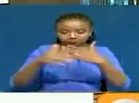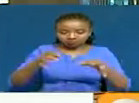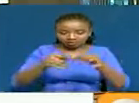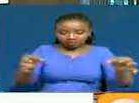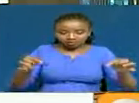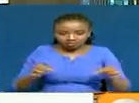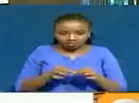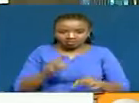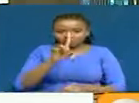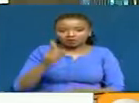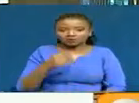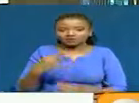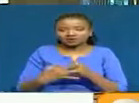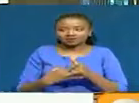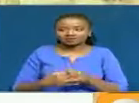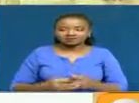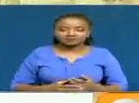learning. Stephen Leto has more.